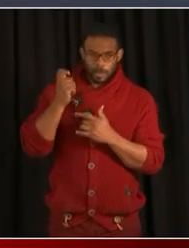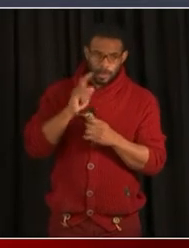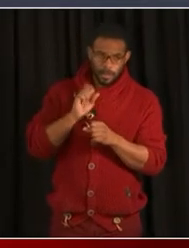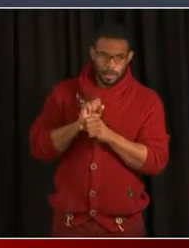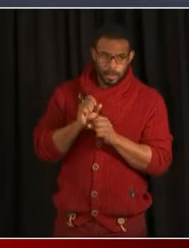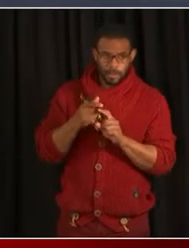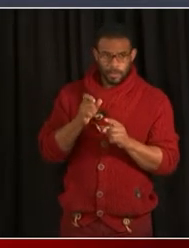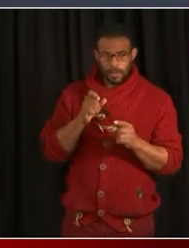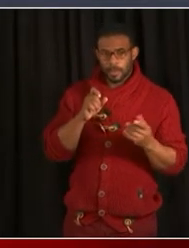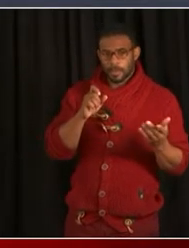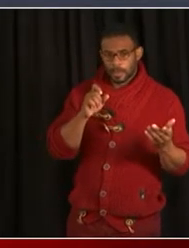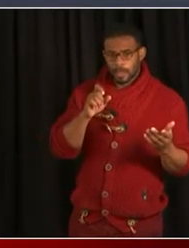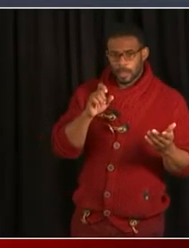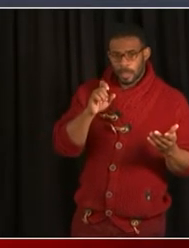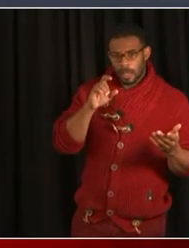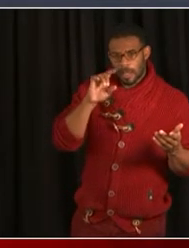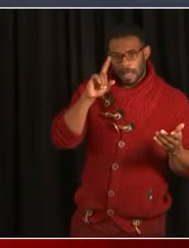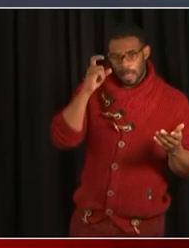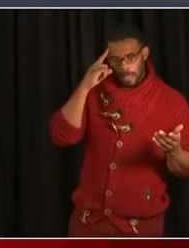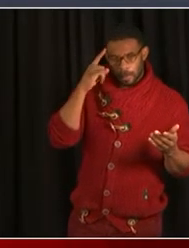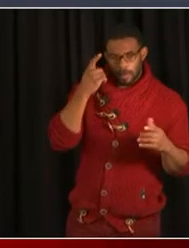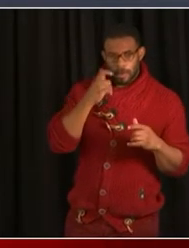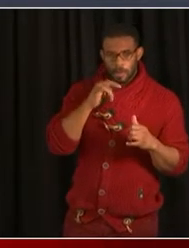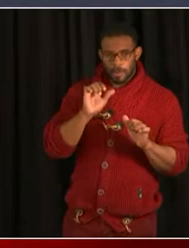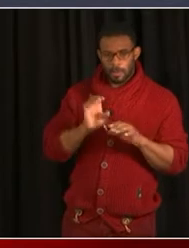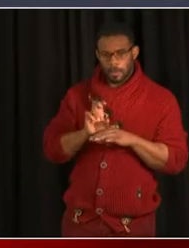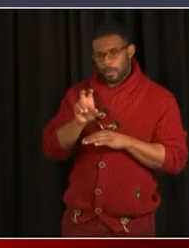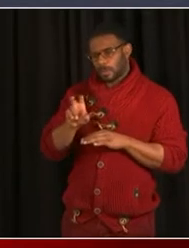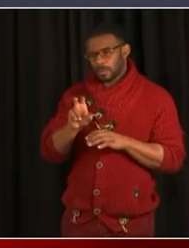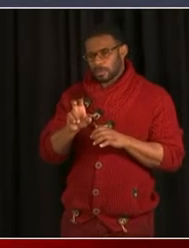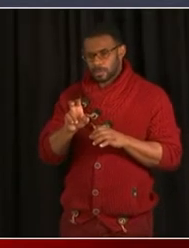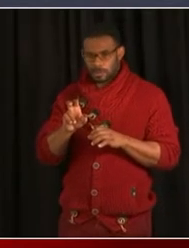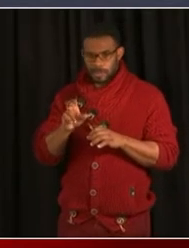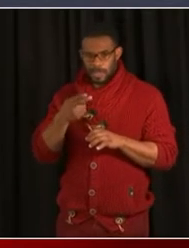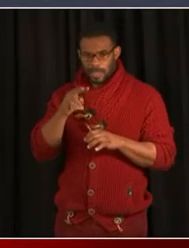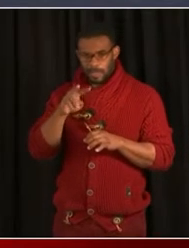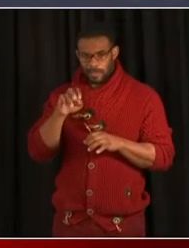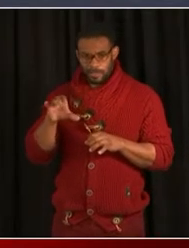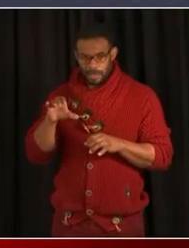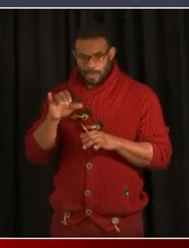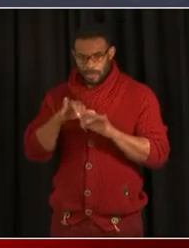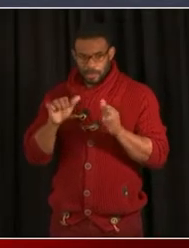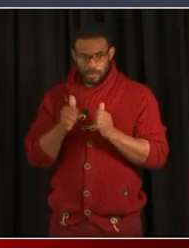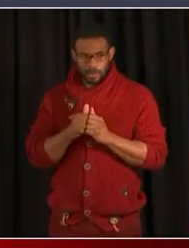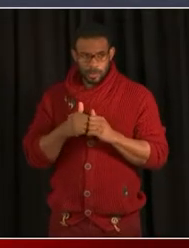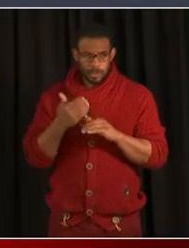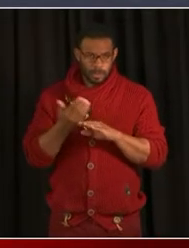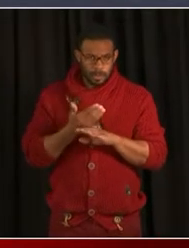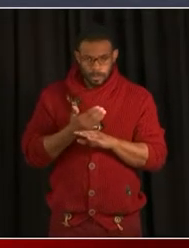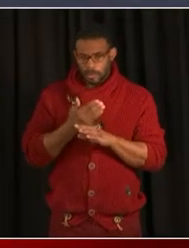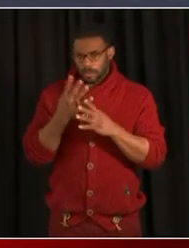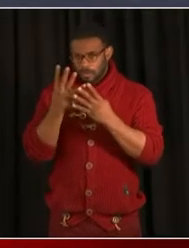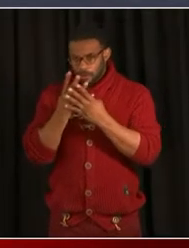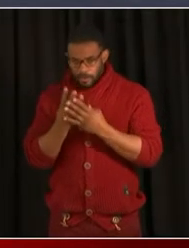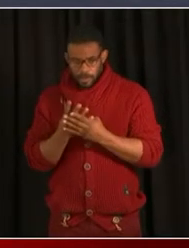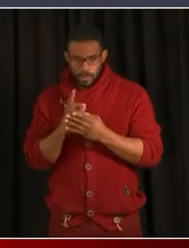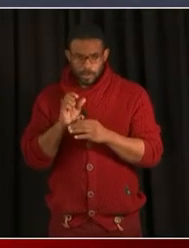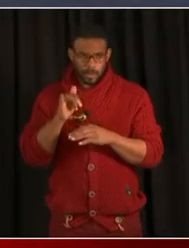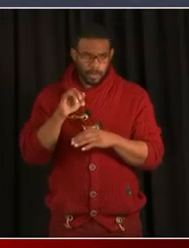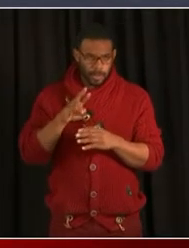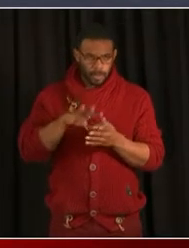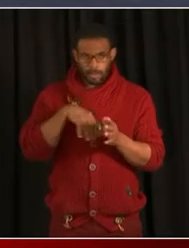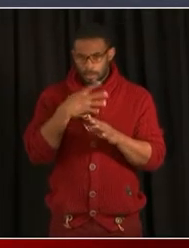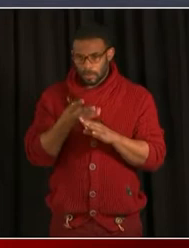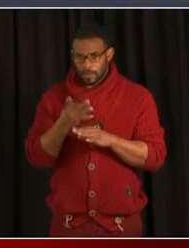grant actually from DMPED, a capital grant. We were able to put in a super duper HVAC system with MERV 14 filters that turns the